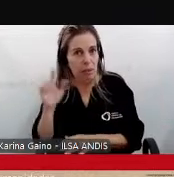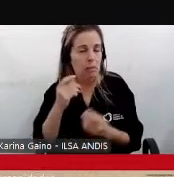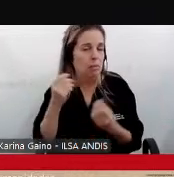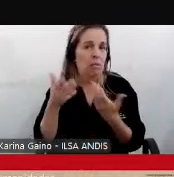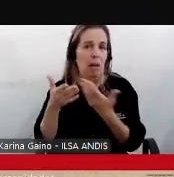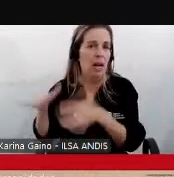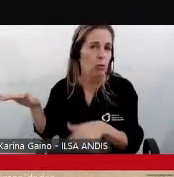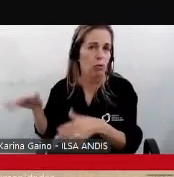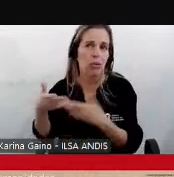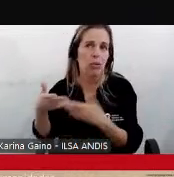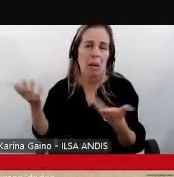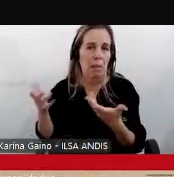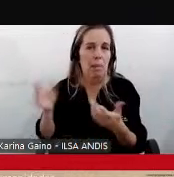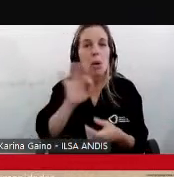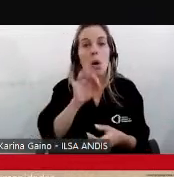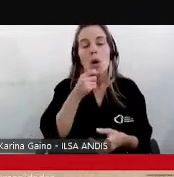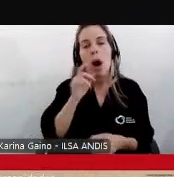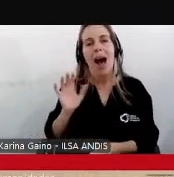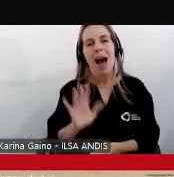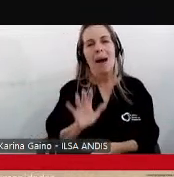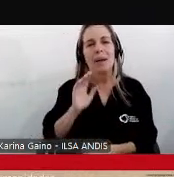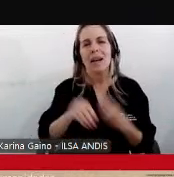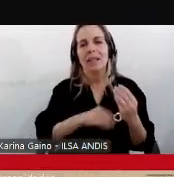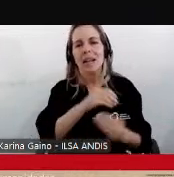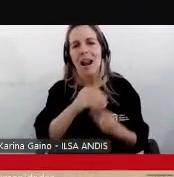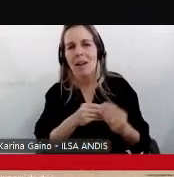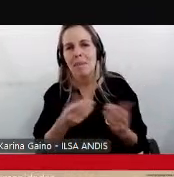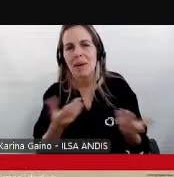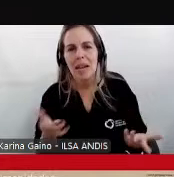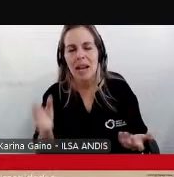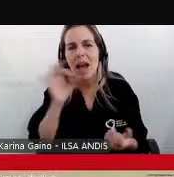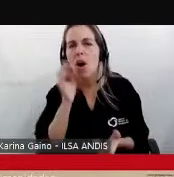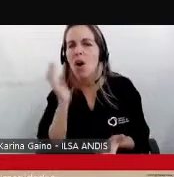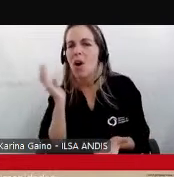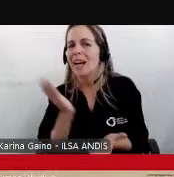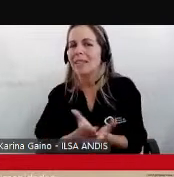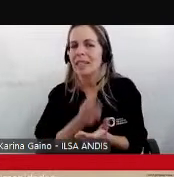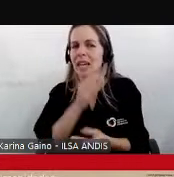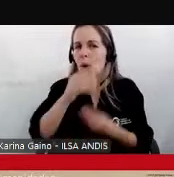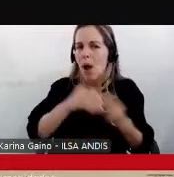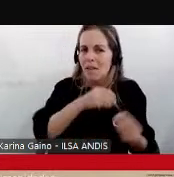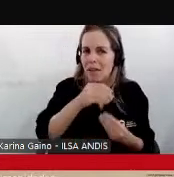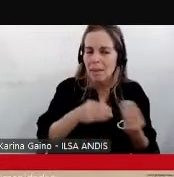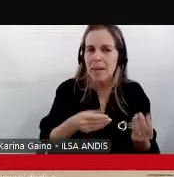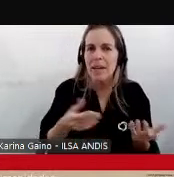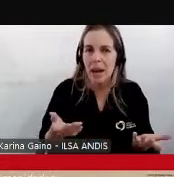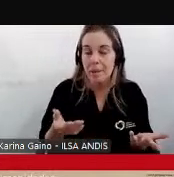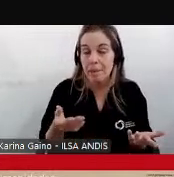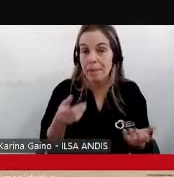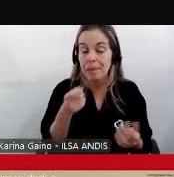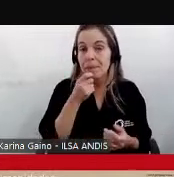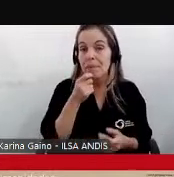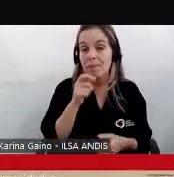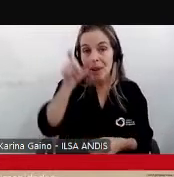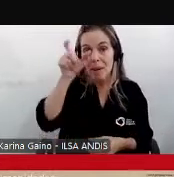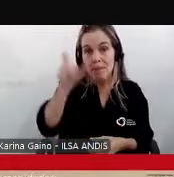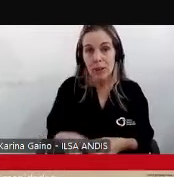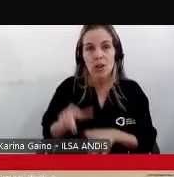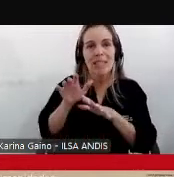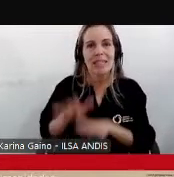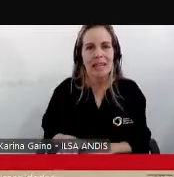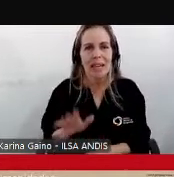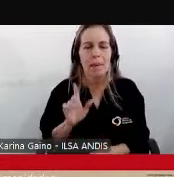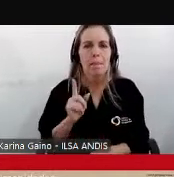prevents the worker from leaving. And if both of these elements are present, then forced labor may be present. And it's very important